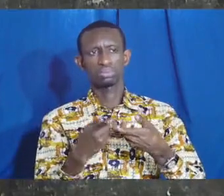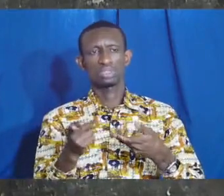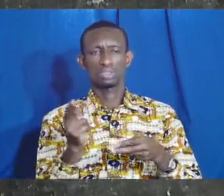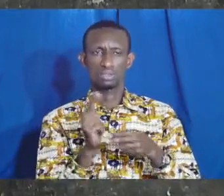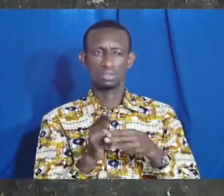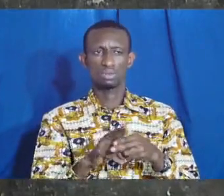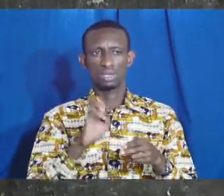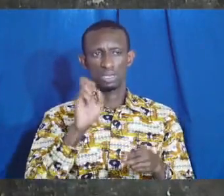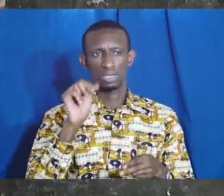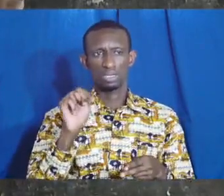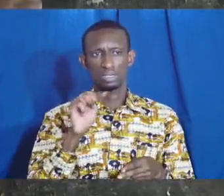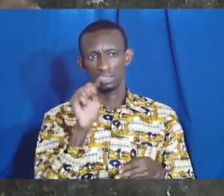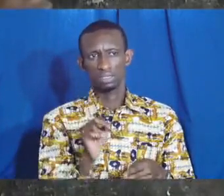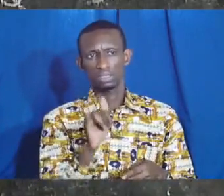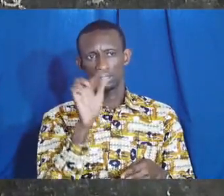substrate